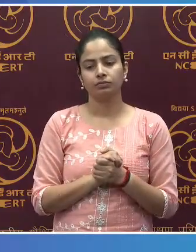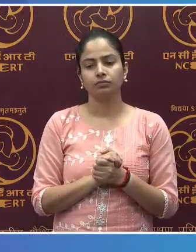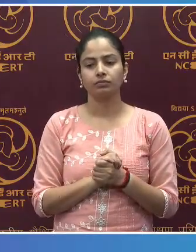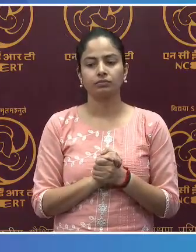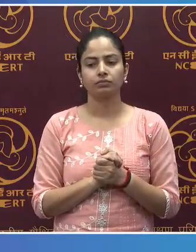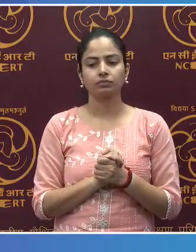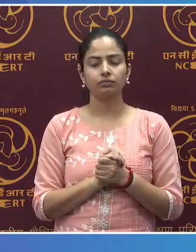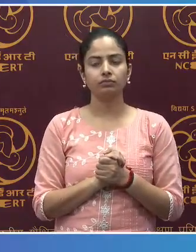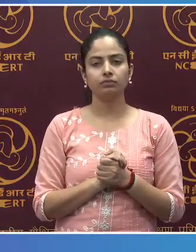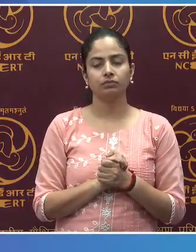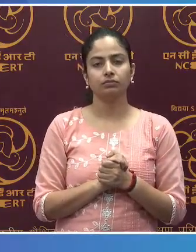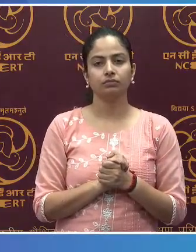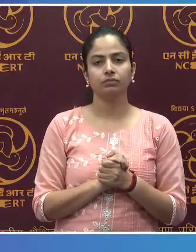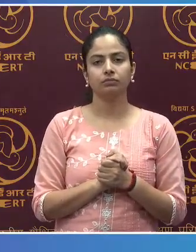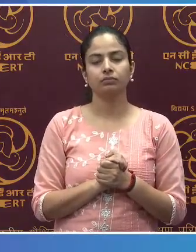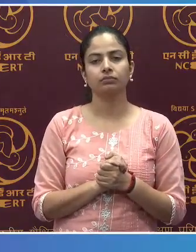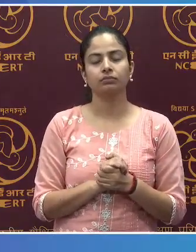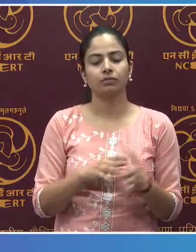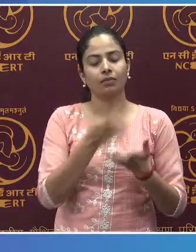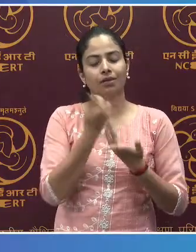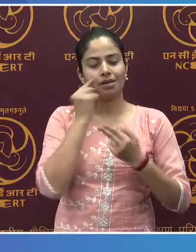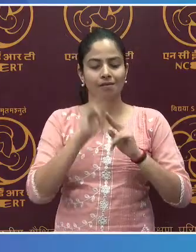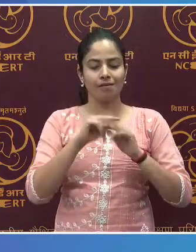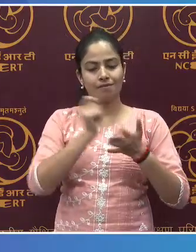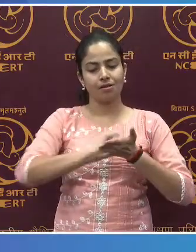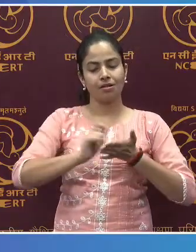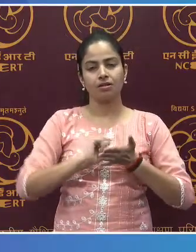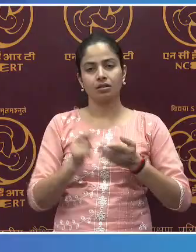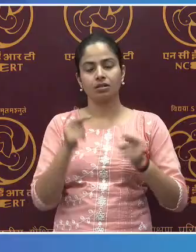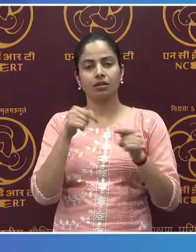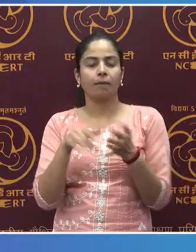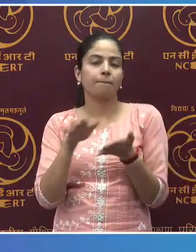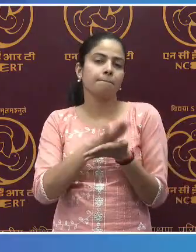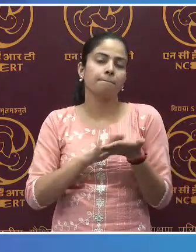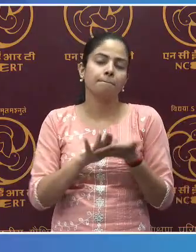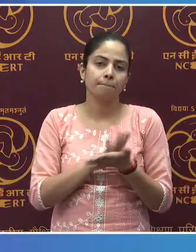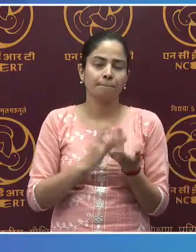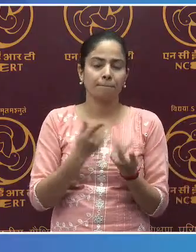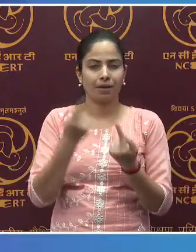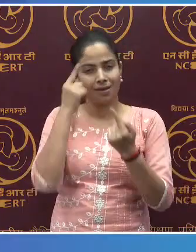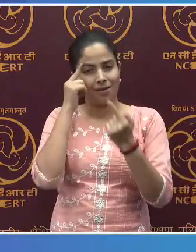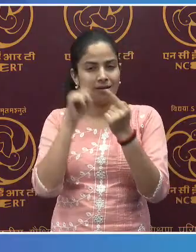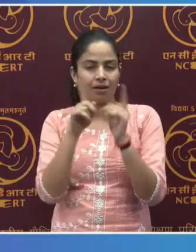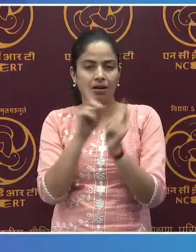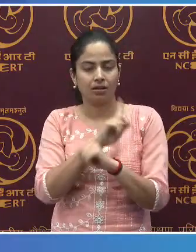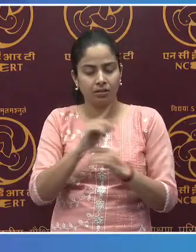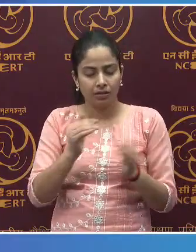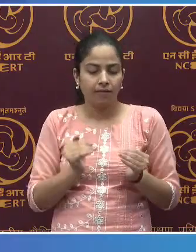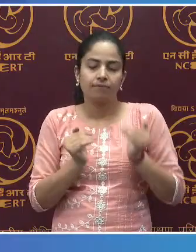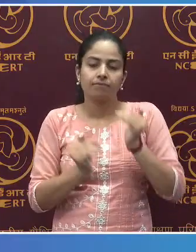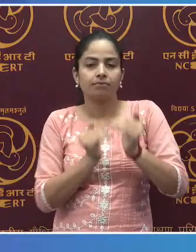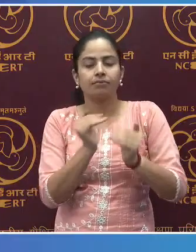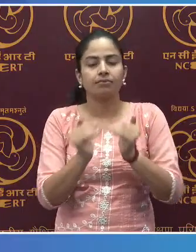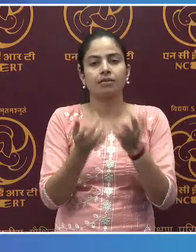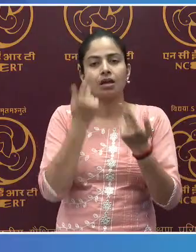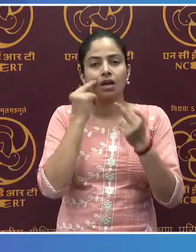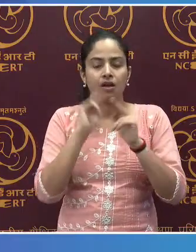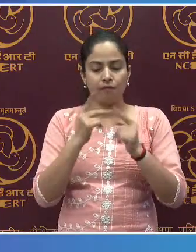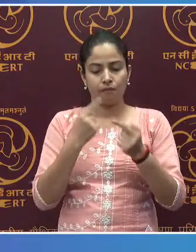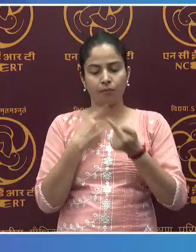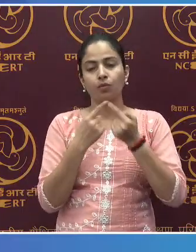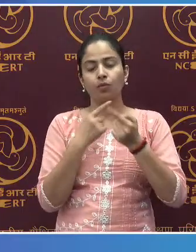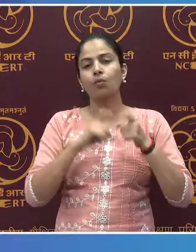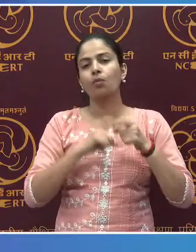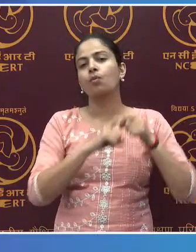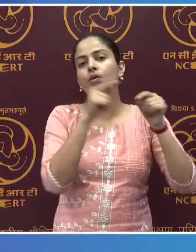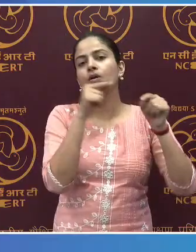particularly applicable about the books, that writing the books, it's not a basically destination, it's the keep on going journey. Yes. And whenever we talk about the